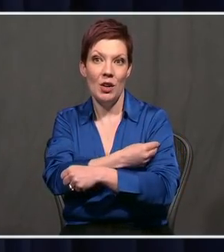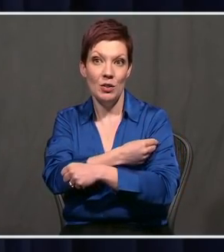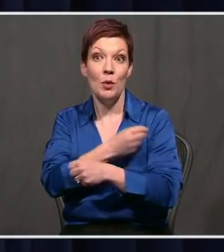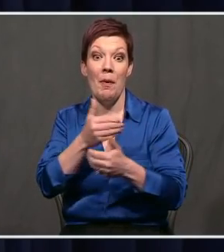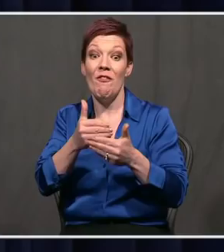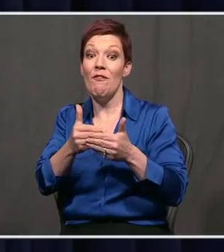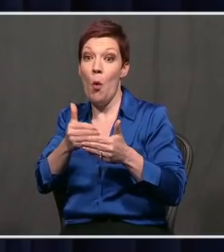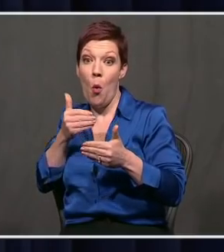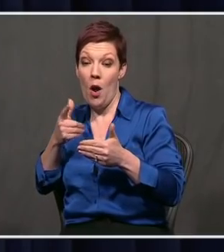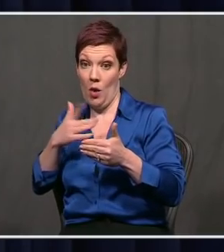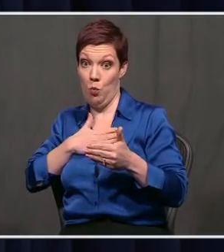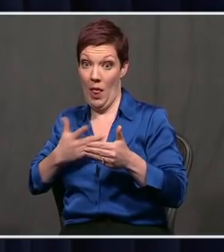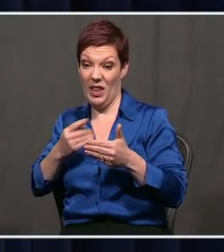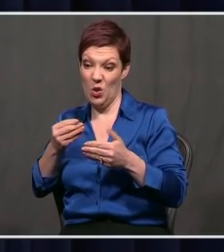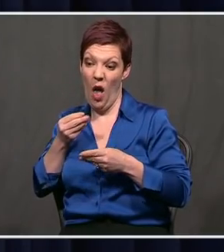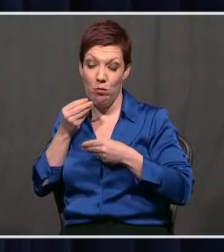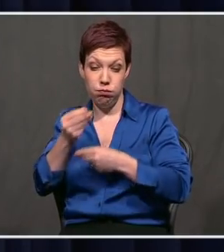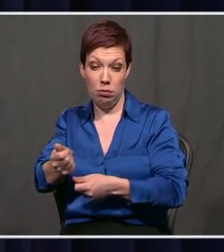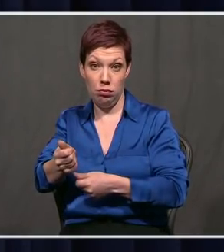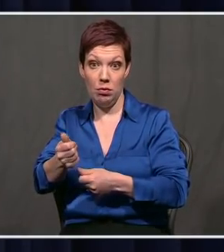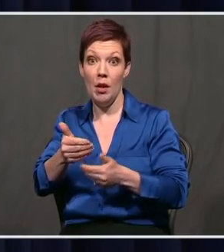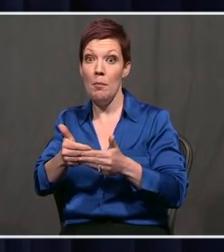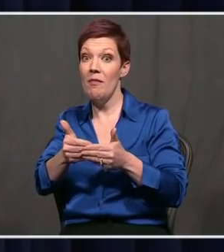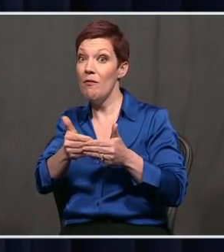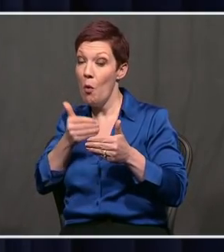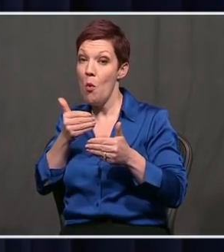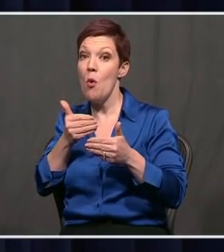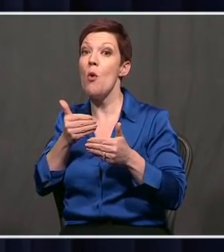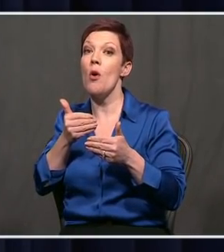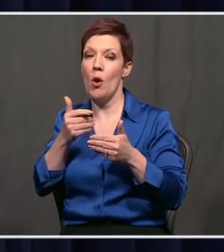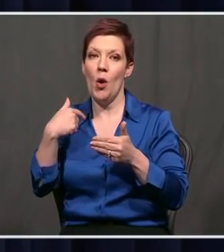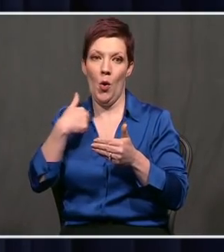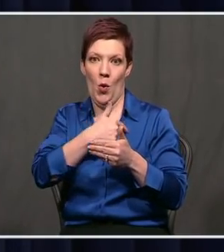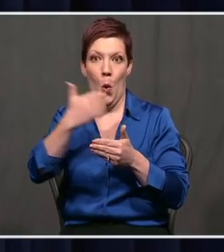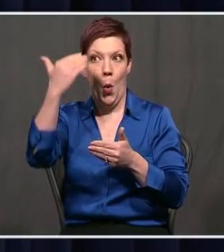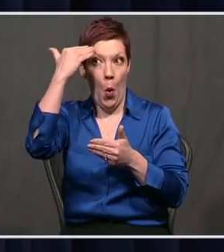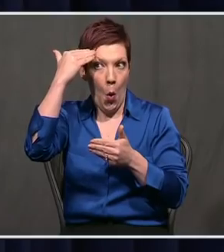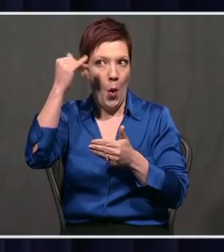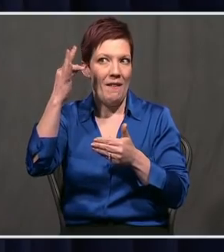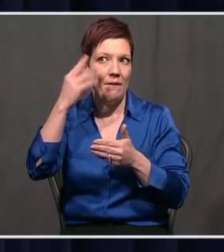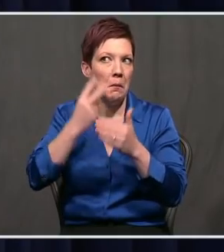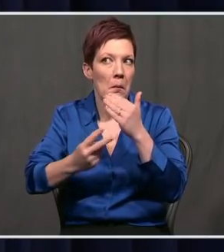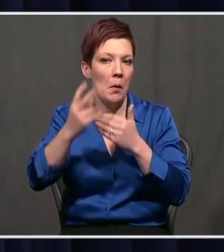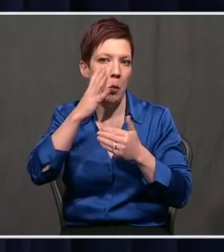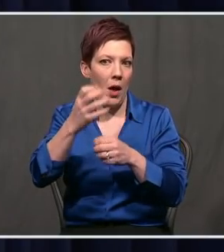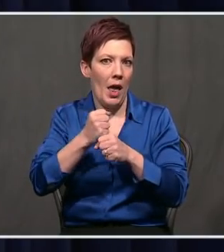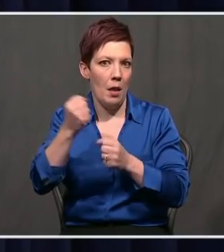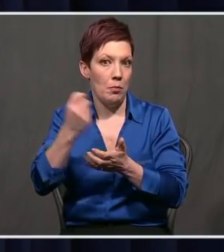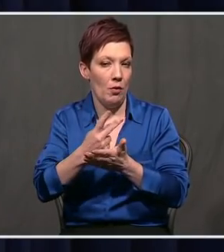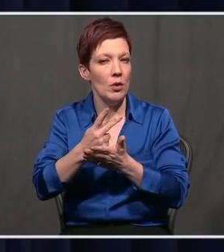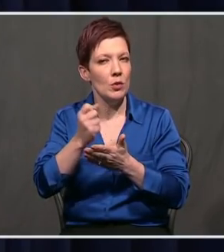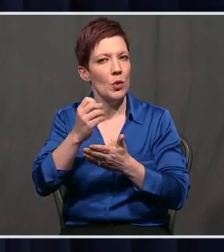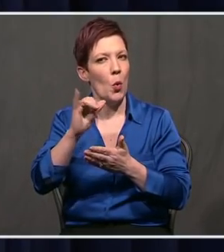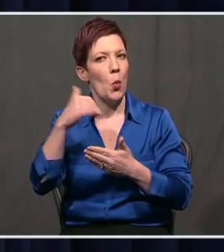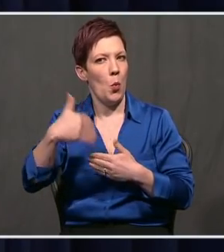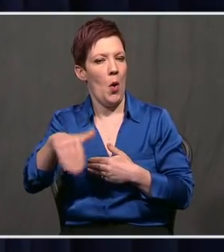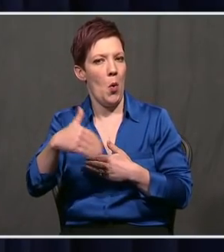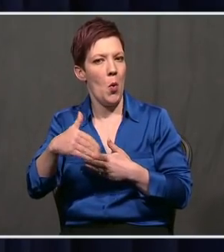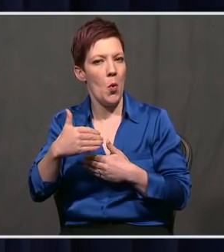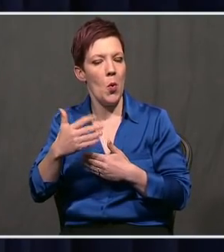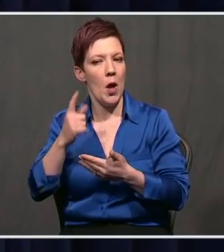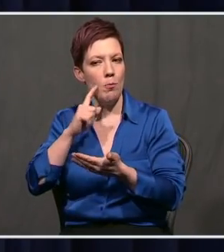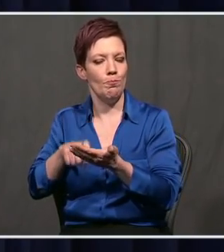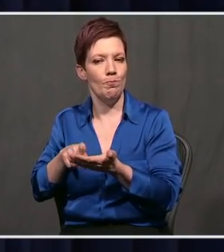get an EUA or a licensure from the FDA. So that was a big part of the design. And then lastly, we haven't talked about it today,